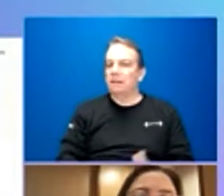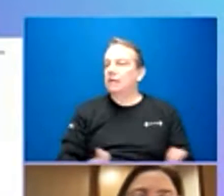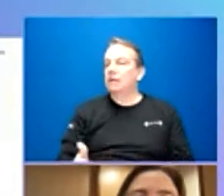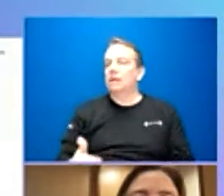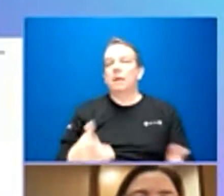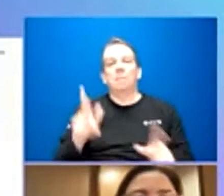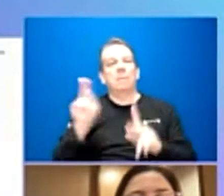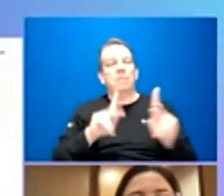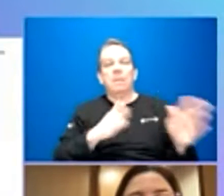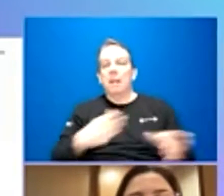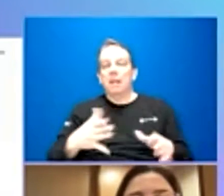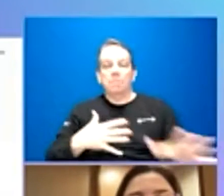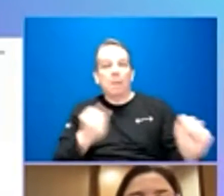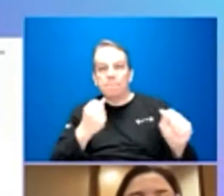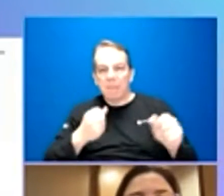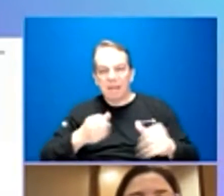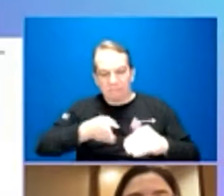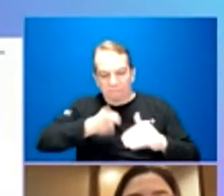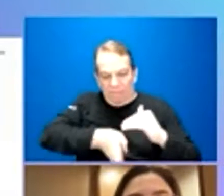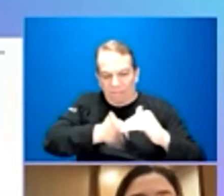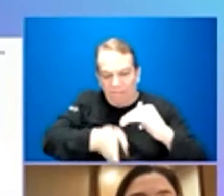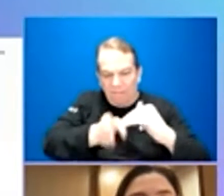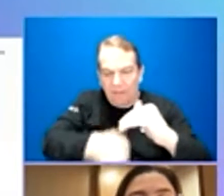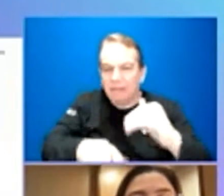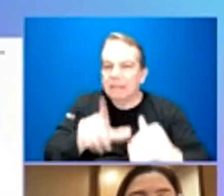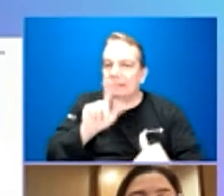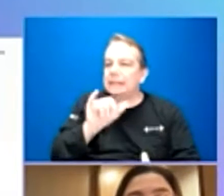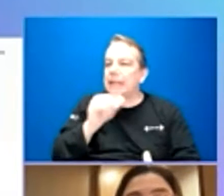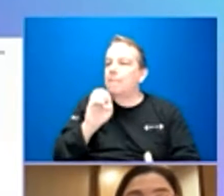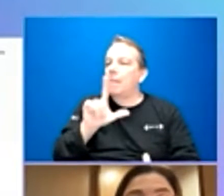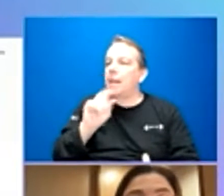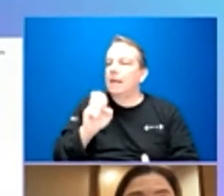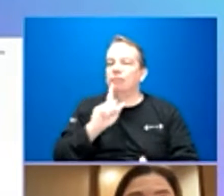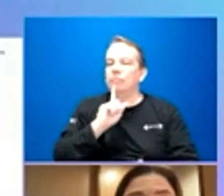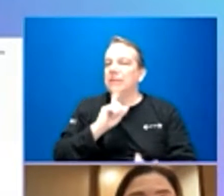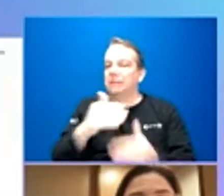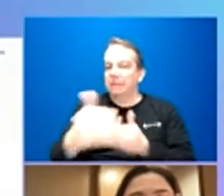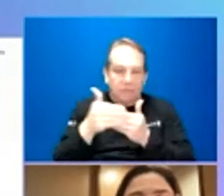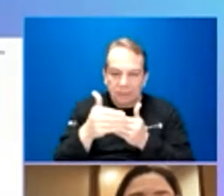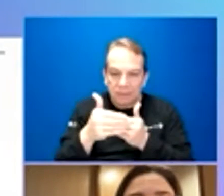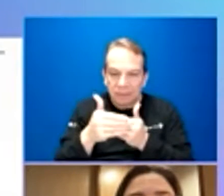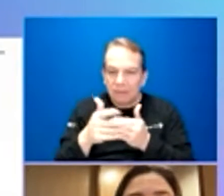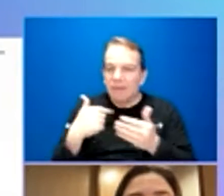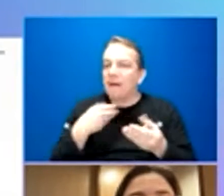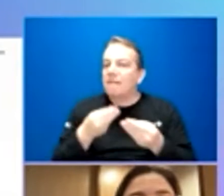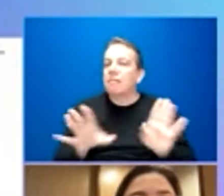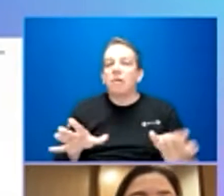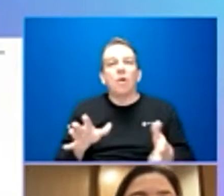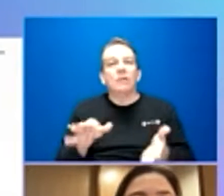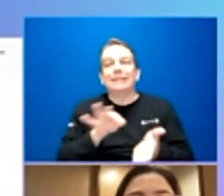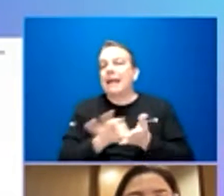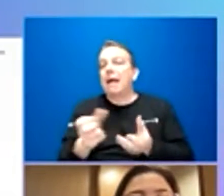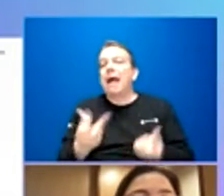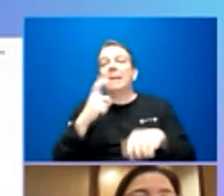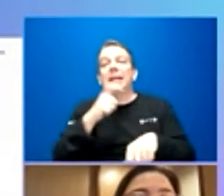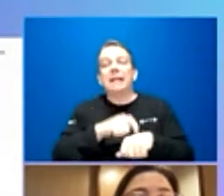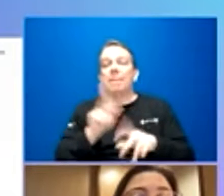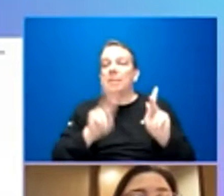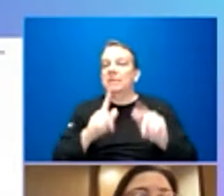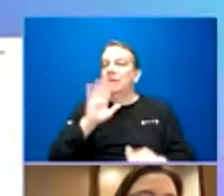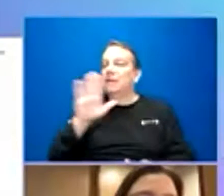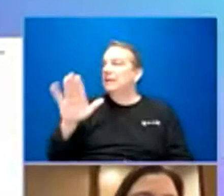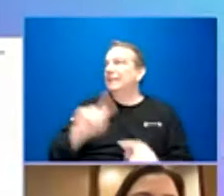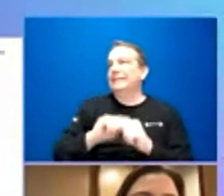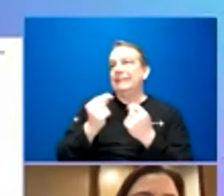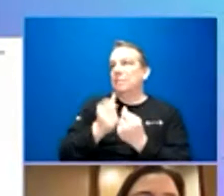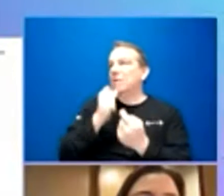tight timelines. And this is really, I've lost count of the number of times that I've been told that a team